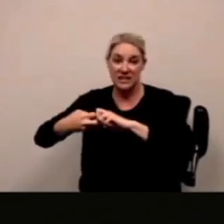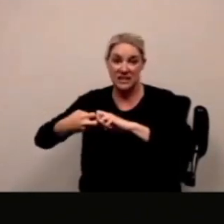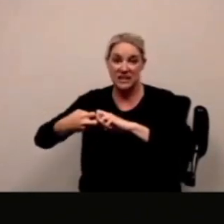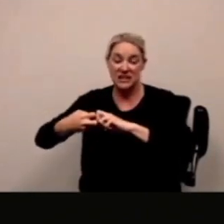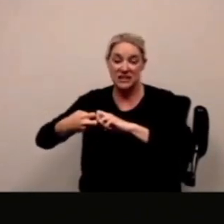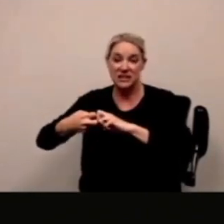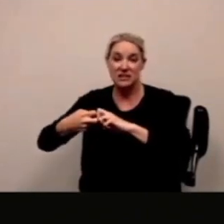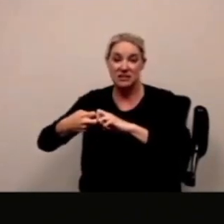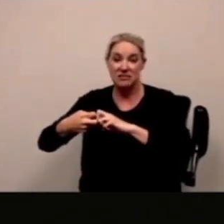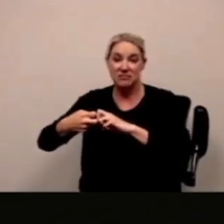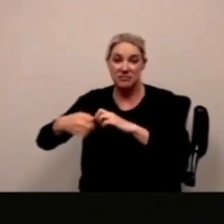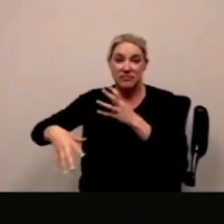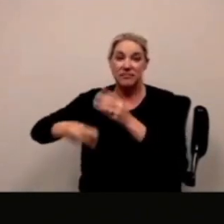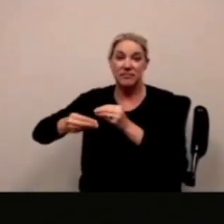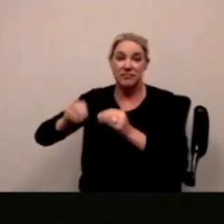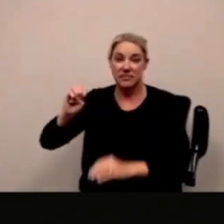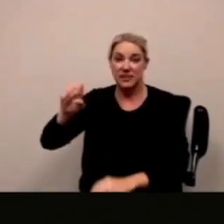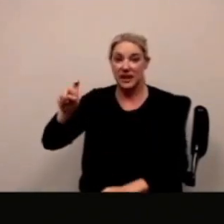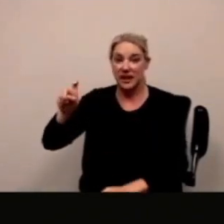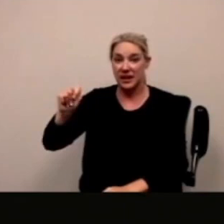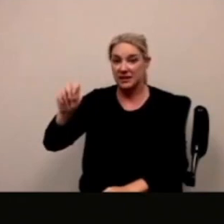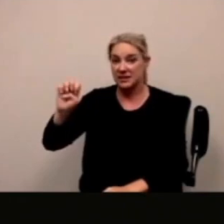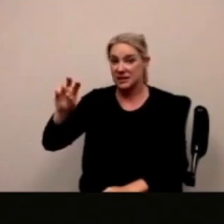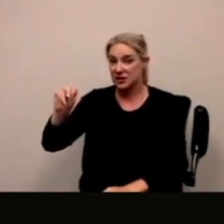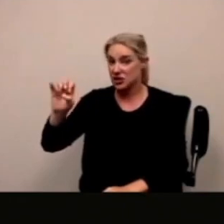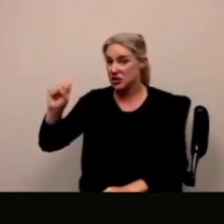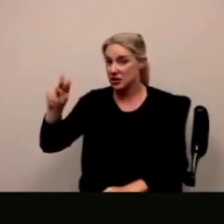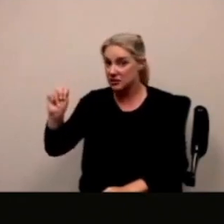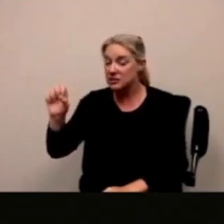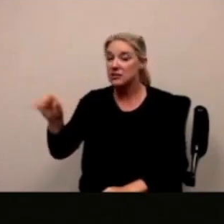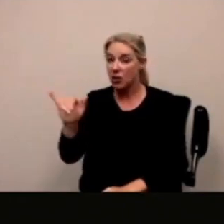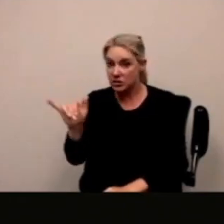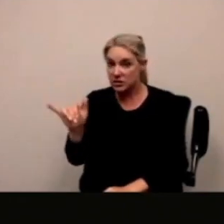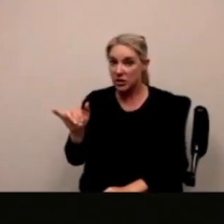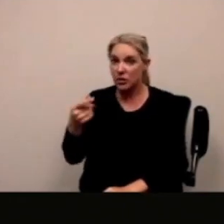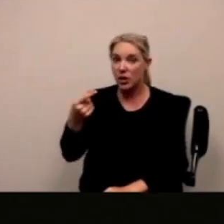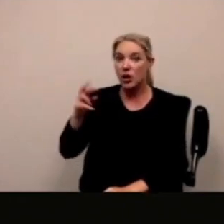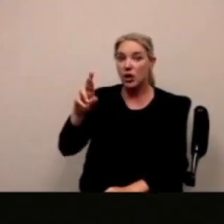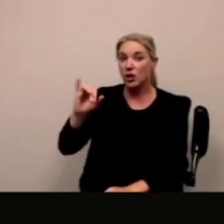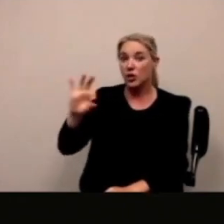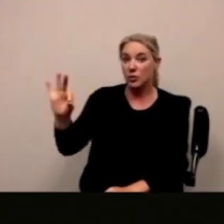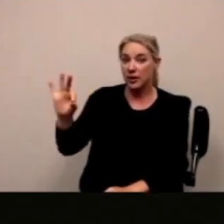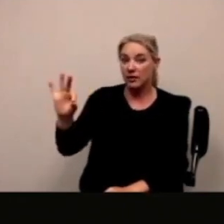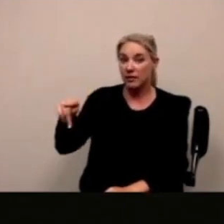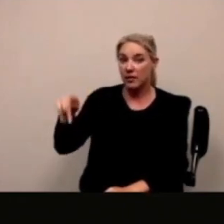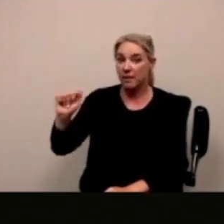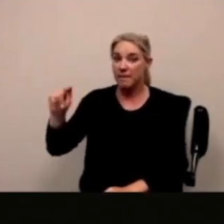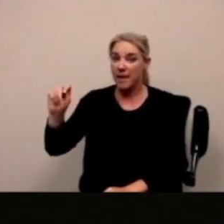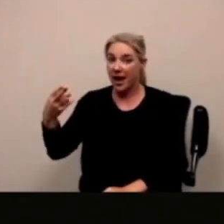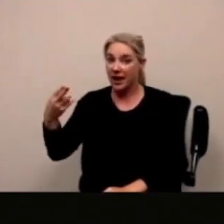is one. He's a famous Scratcher who's made a lot of really cool contributions, including